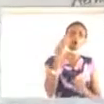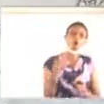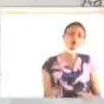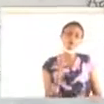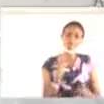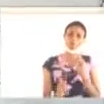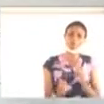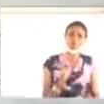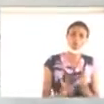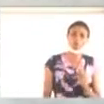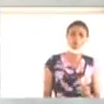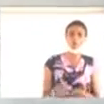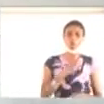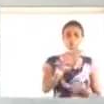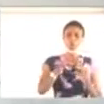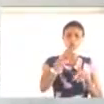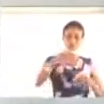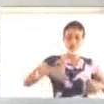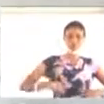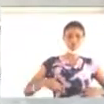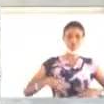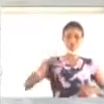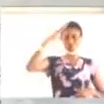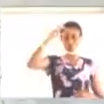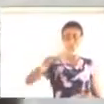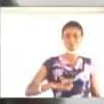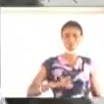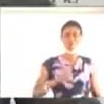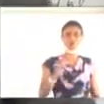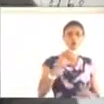stroke guardians, and other adults should be encouraged.